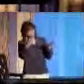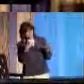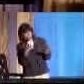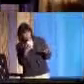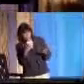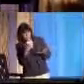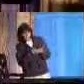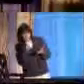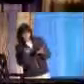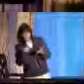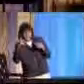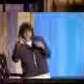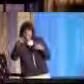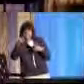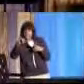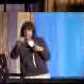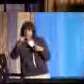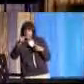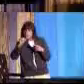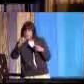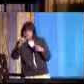producing?